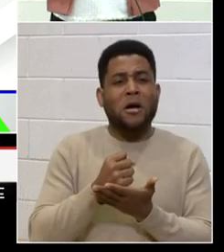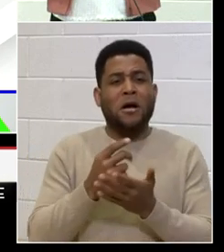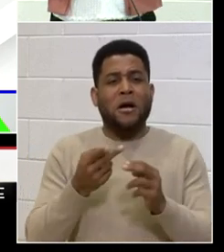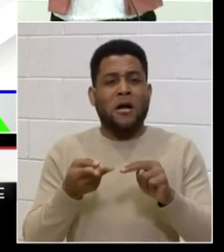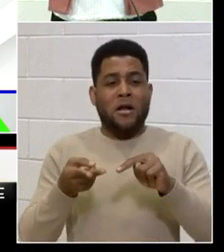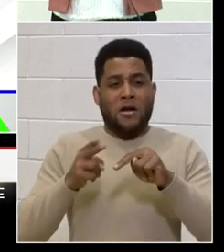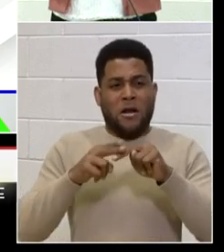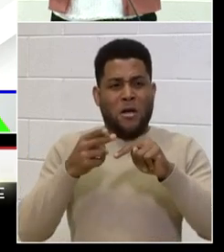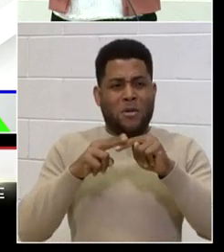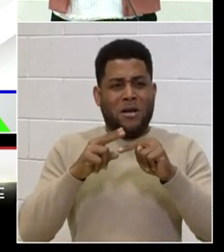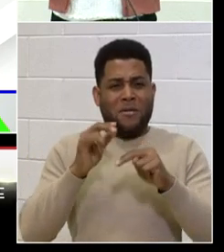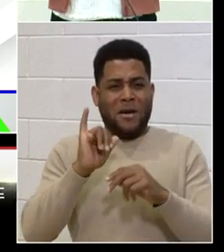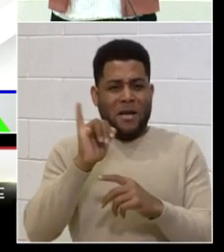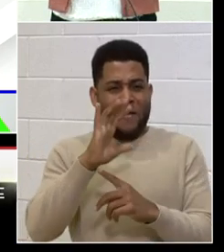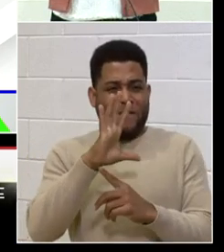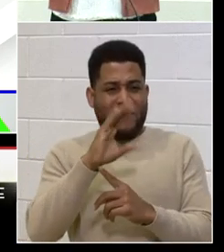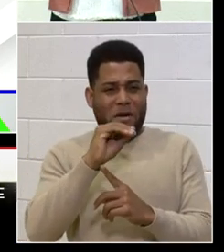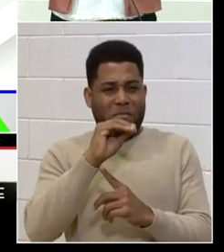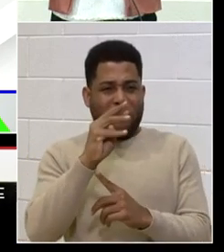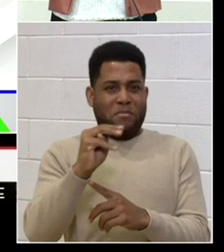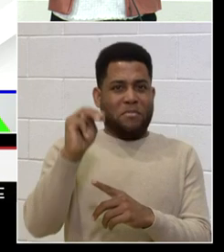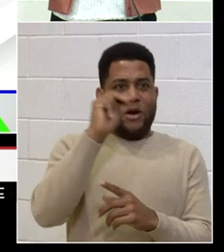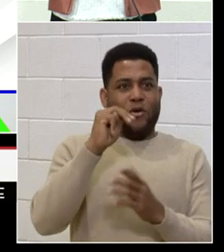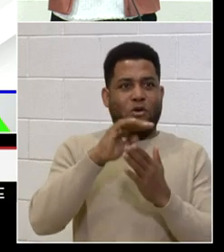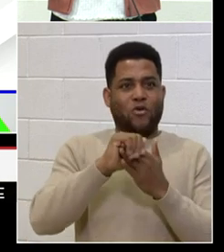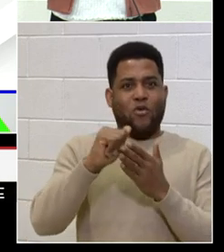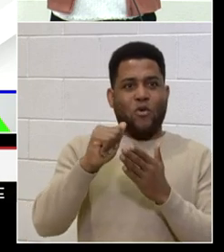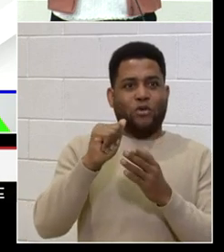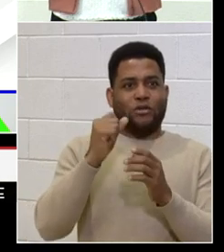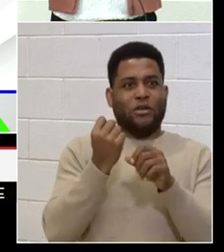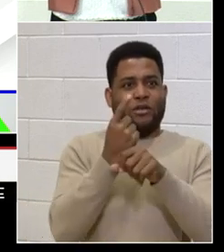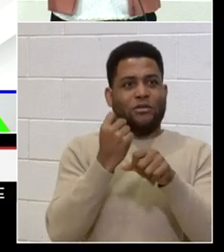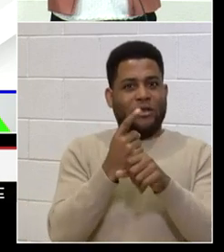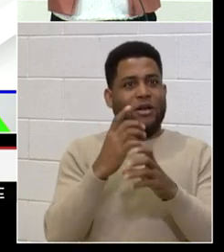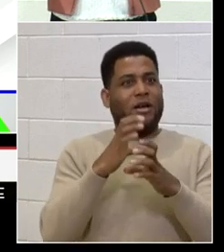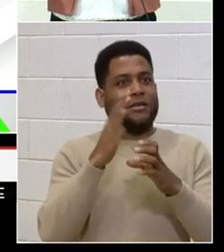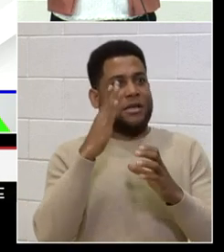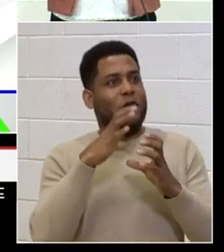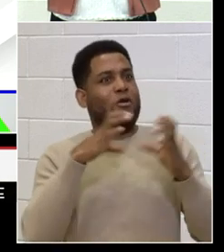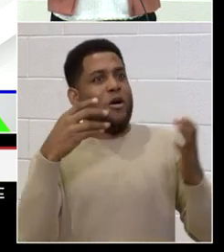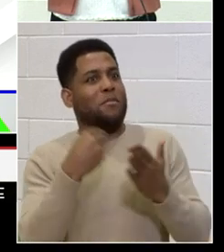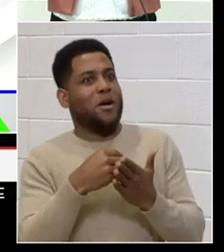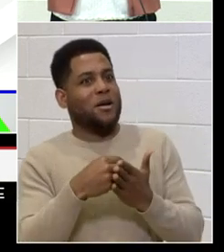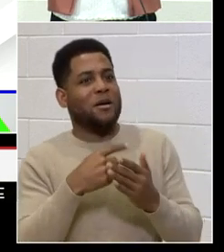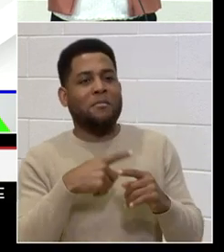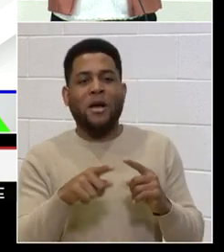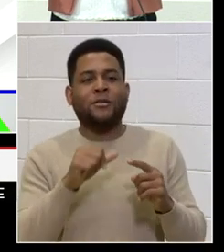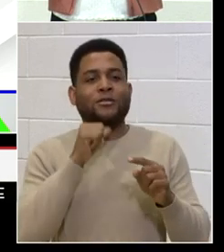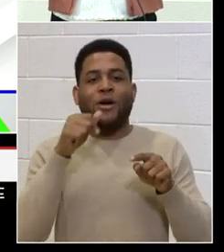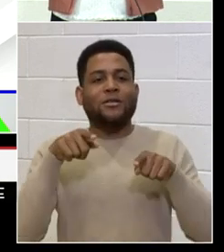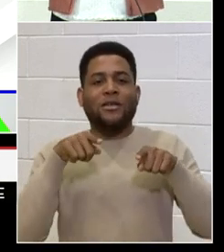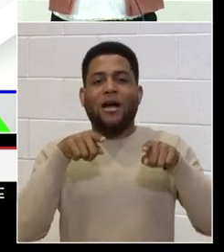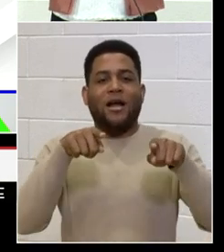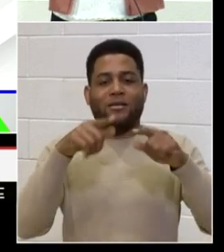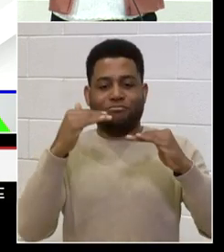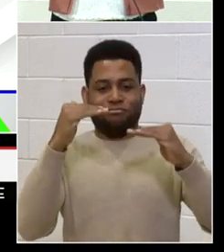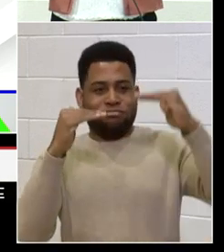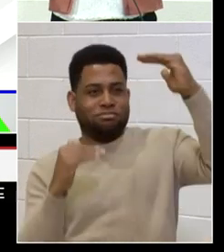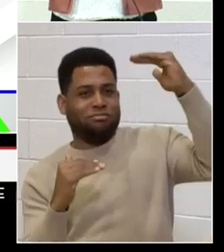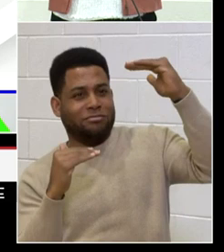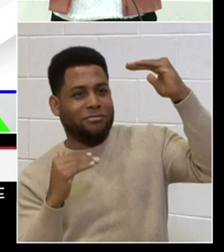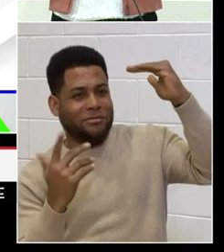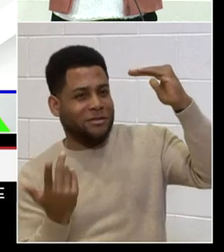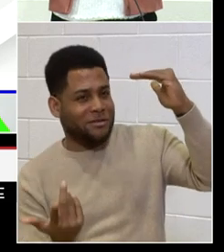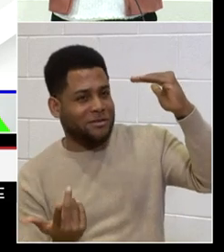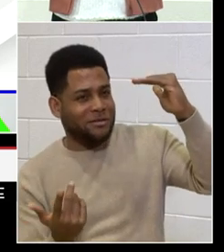lot, it's not a lot compared to how our expenses are growing. So if you look at the upcoming year, our expenditures are expected to grow